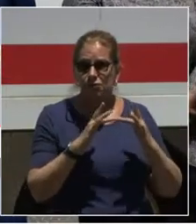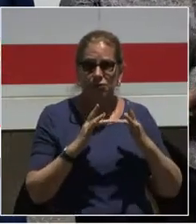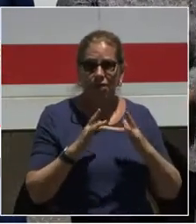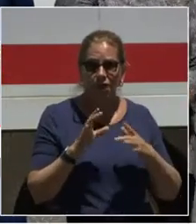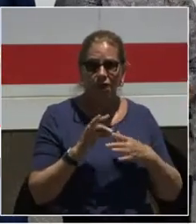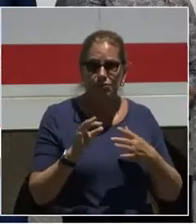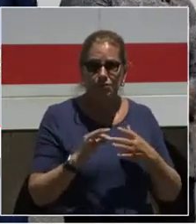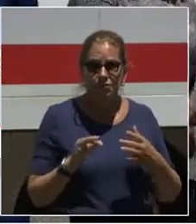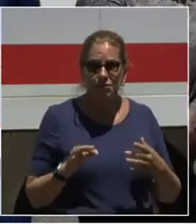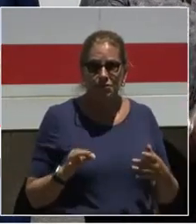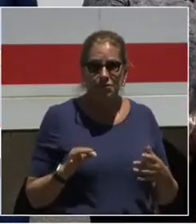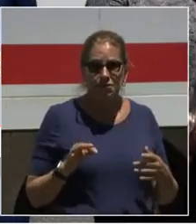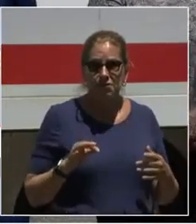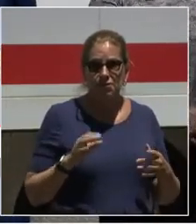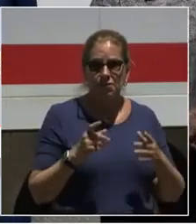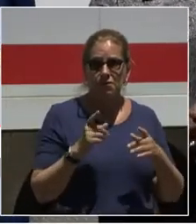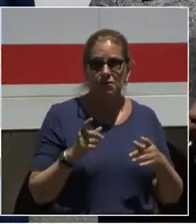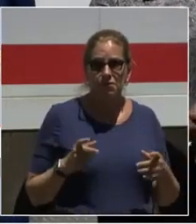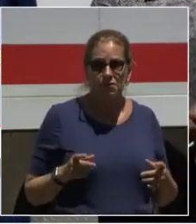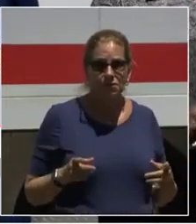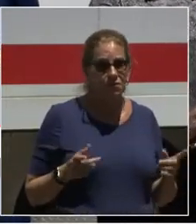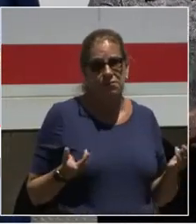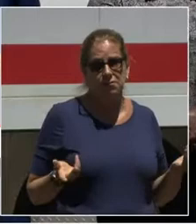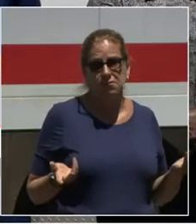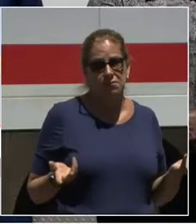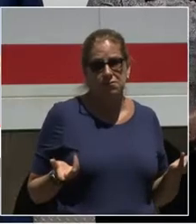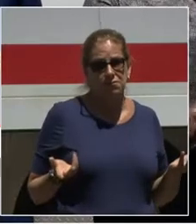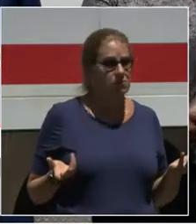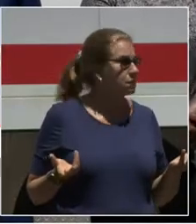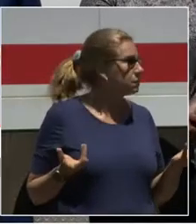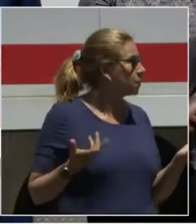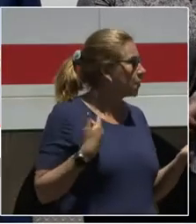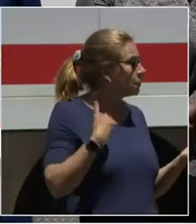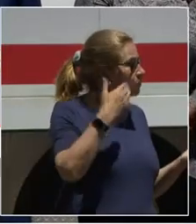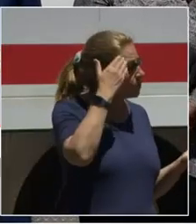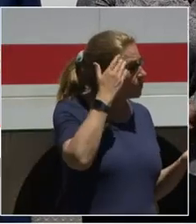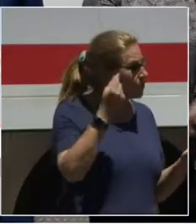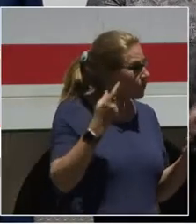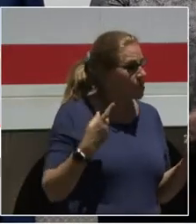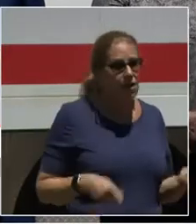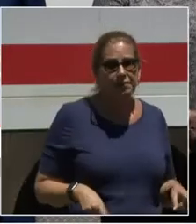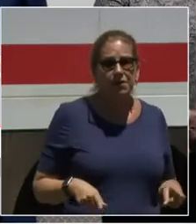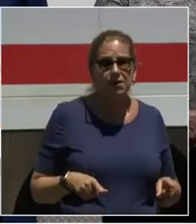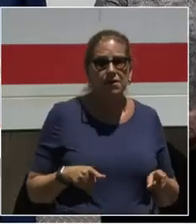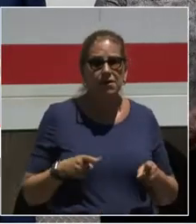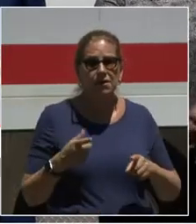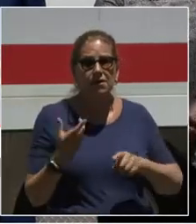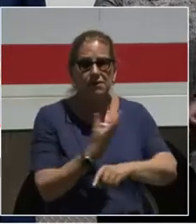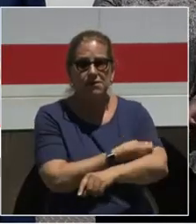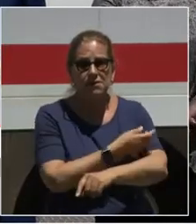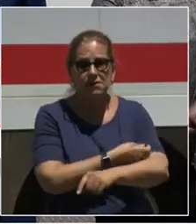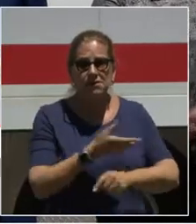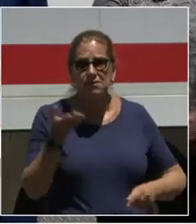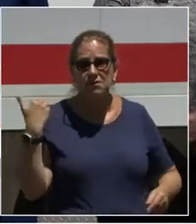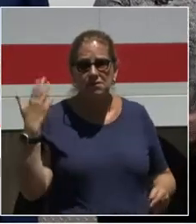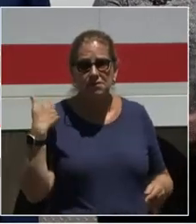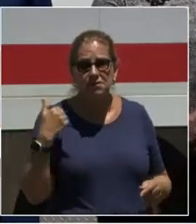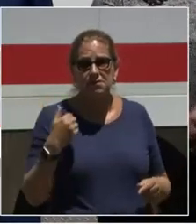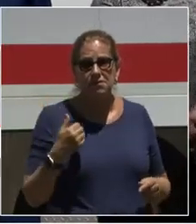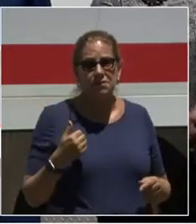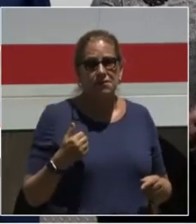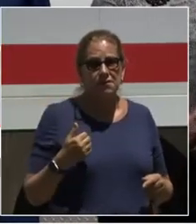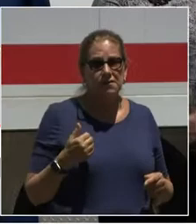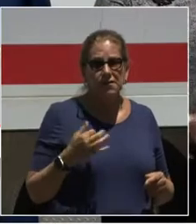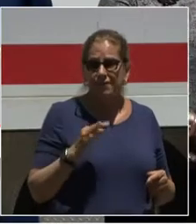mean, realistically, we know what's happened, you know, the vaccines numbers over the last years. If this effort doesn't yield those numbers that you